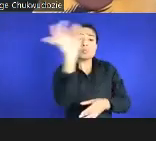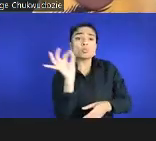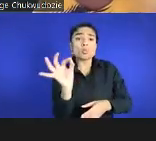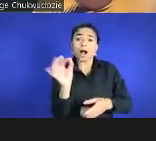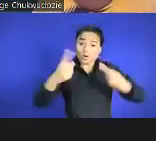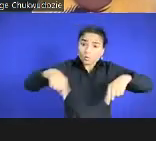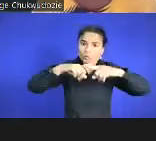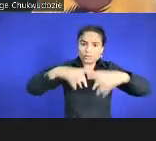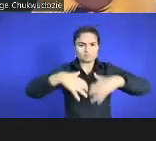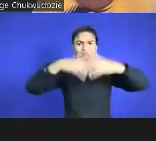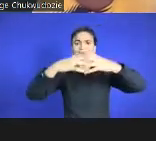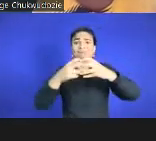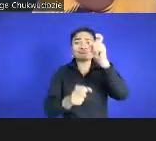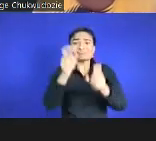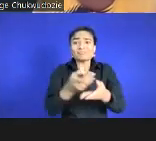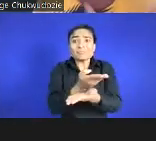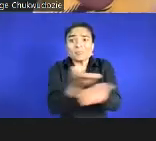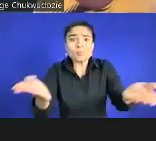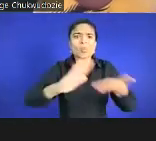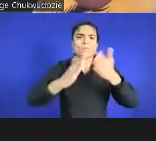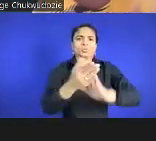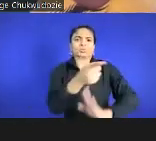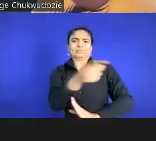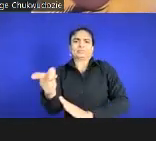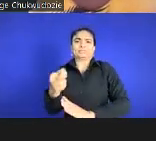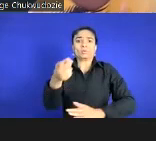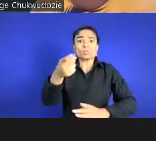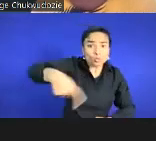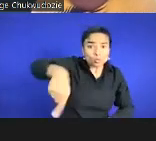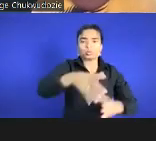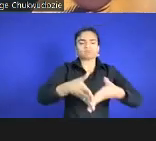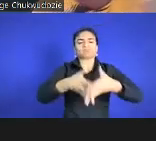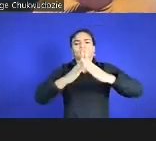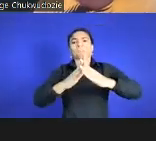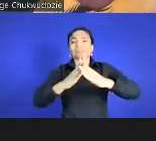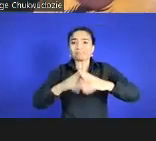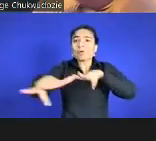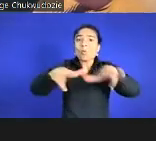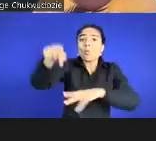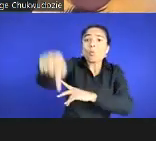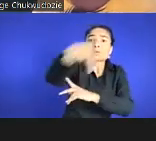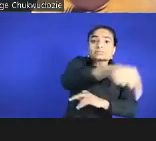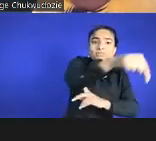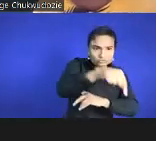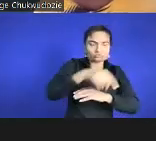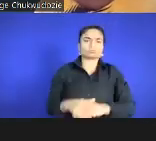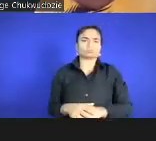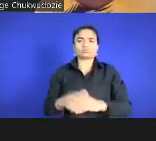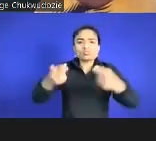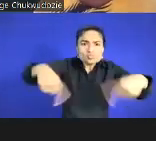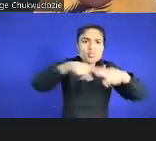provide, when the program staff asks for funds for these activities, then they should be able to release the